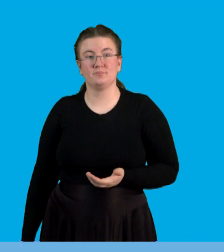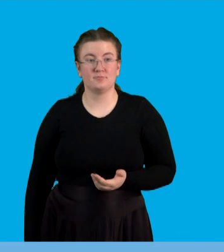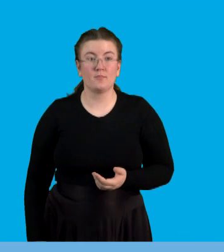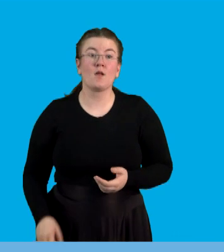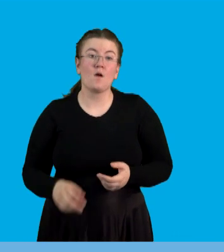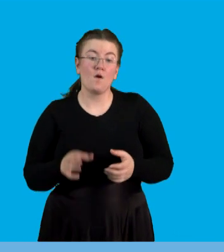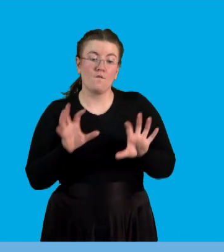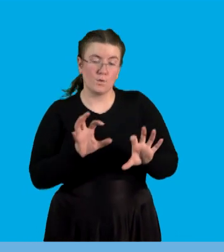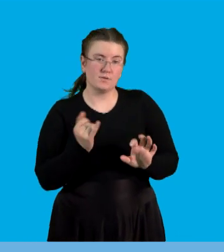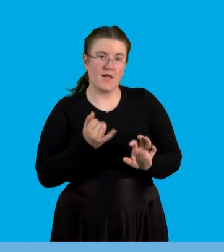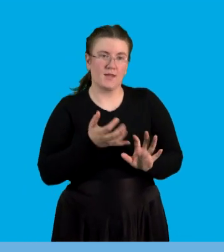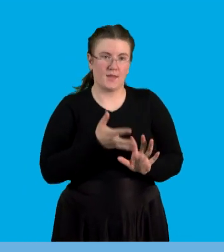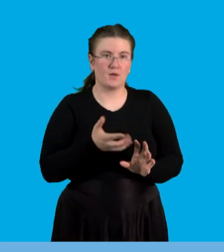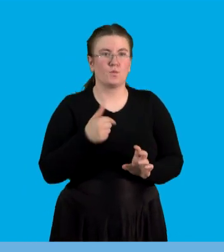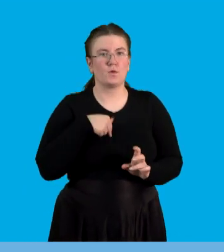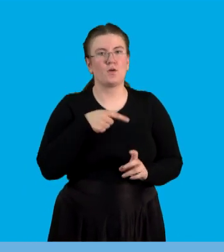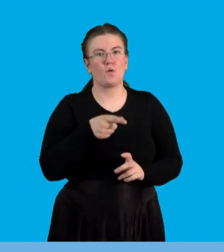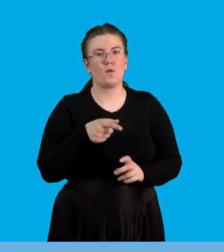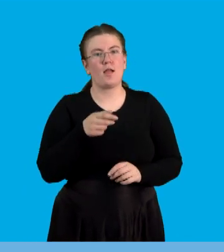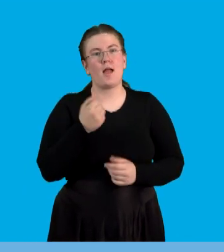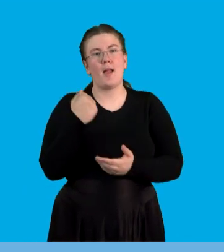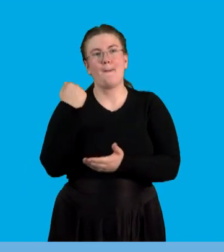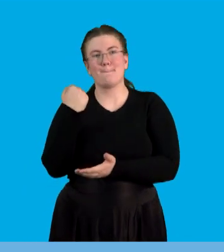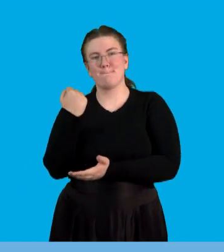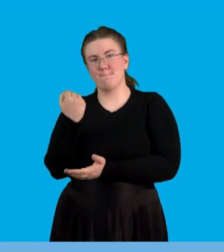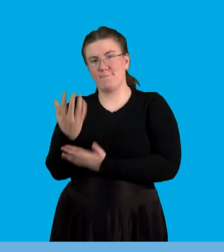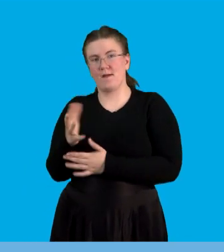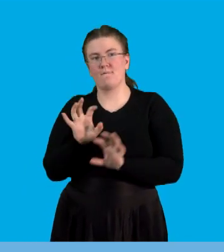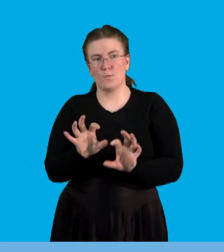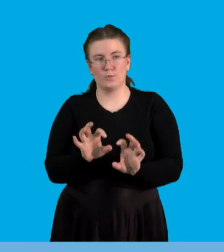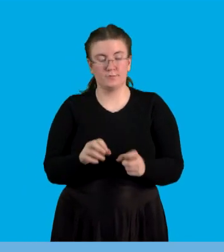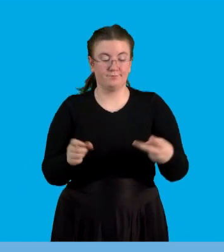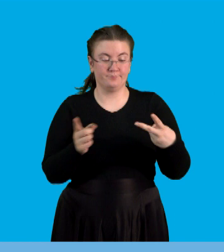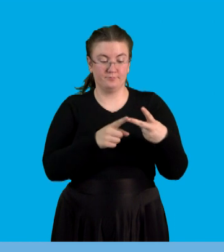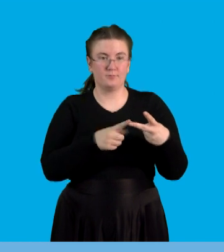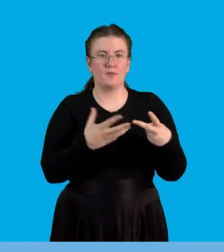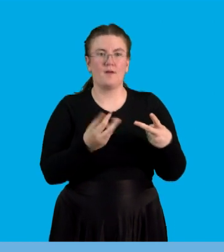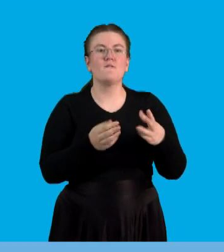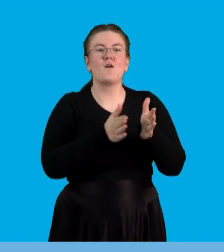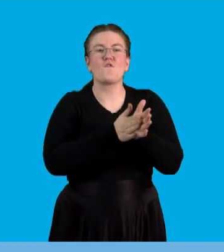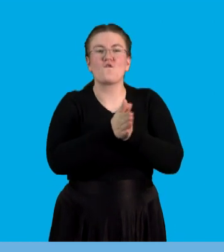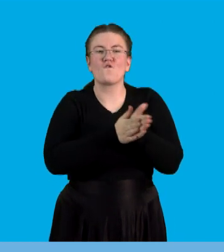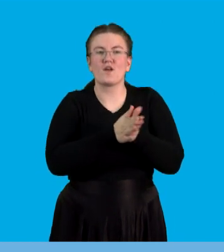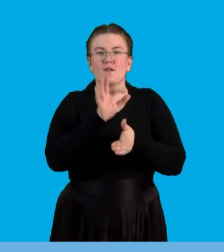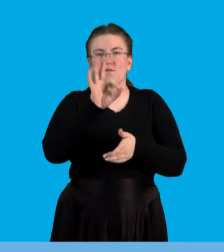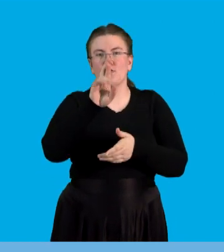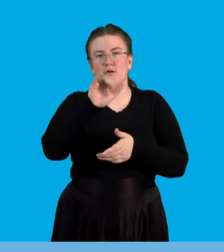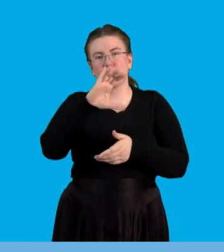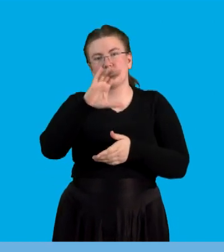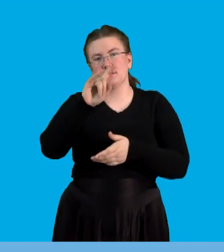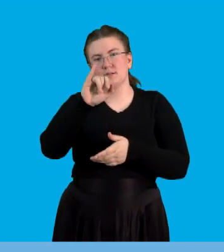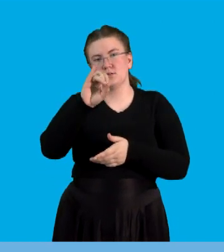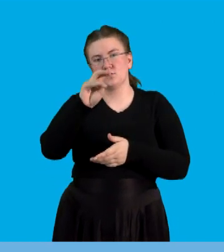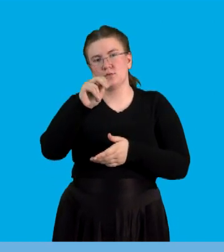those forces, they are referred to as the applied force. We also have the second one being the frictional force, which is denoted